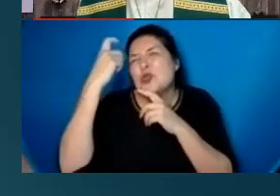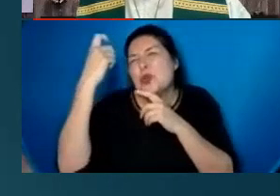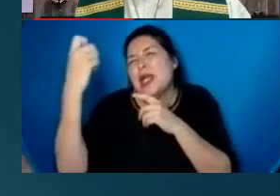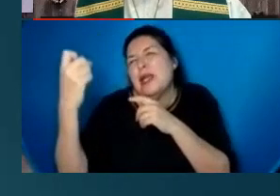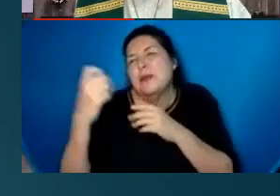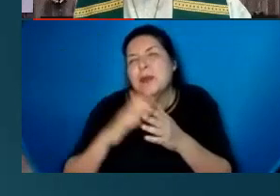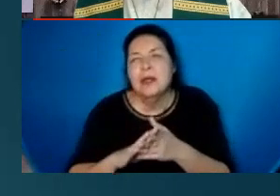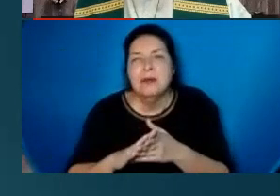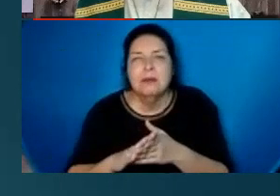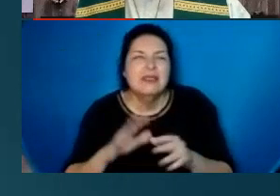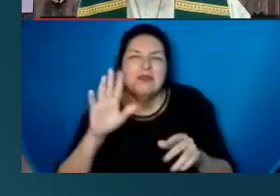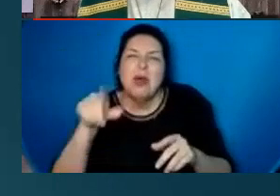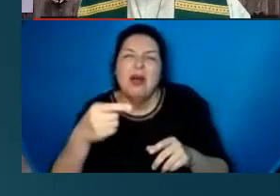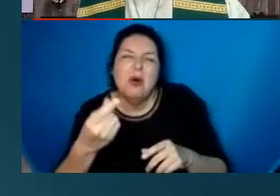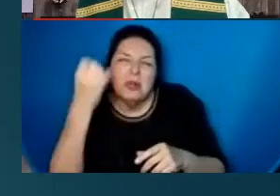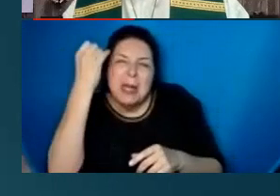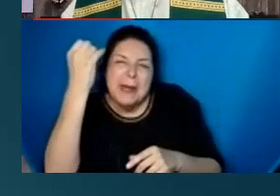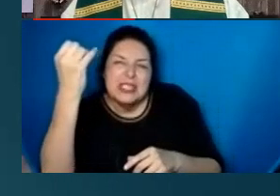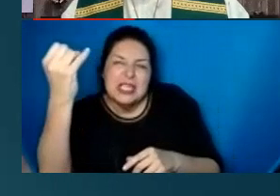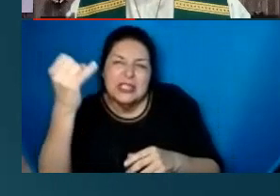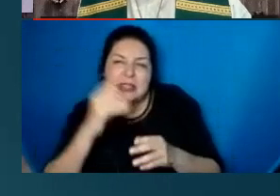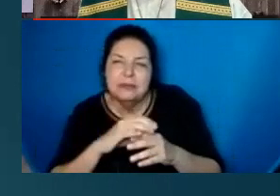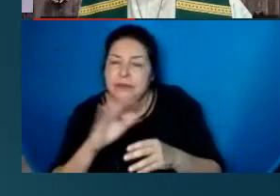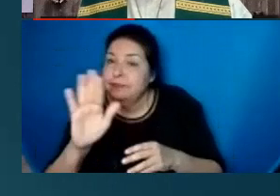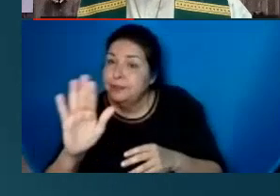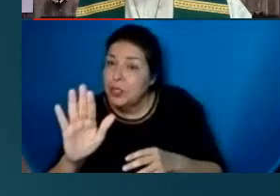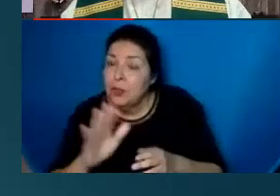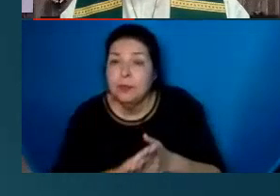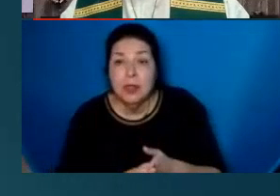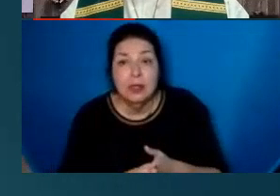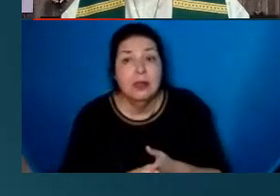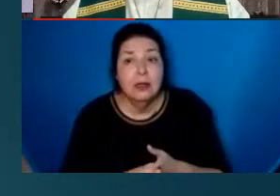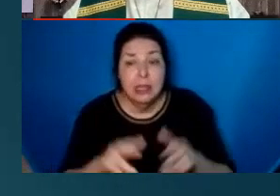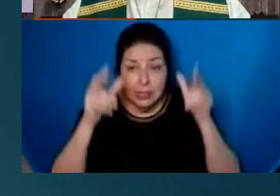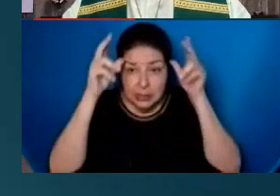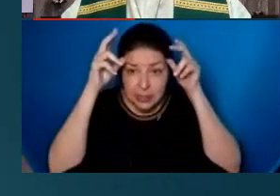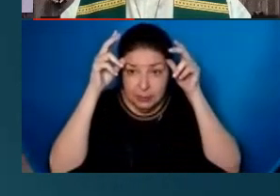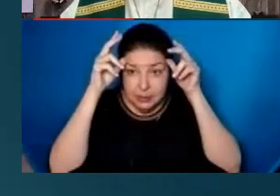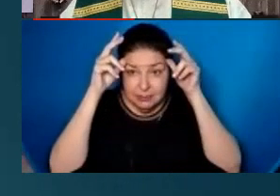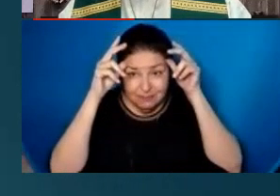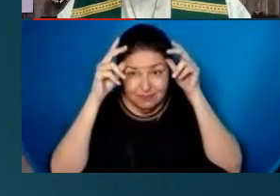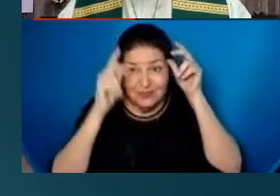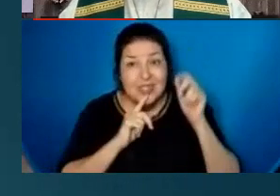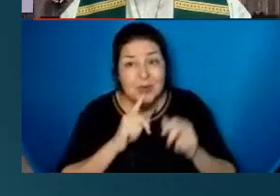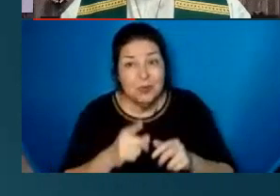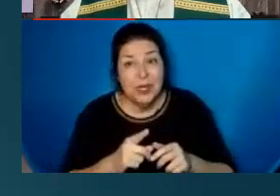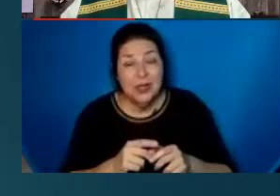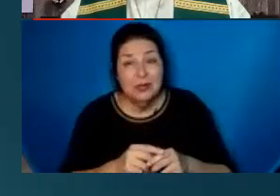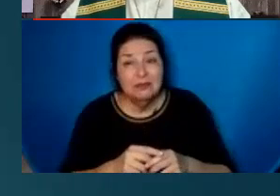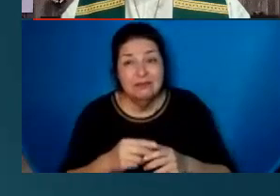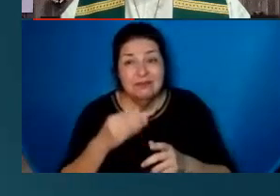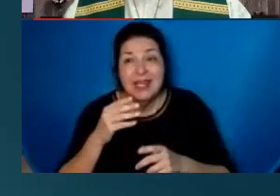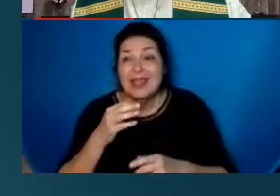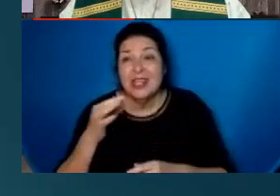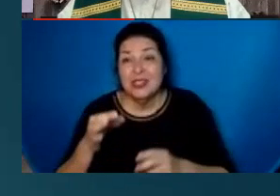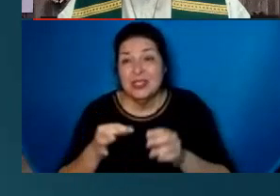ancient imaginations. Nevertheless, demons are real. They are spirits, so